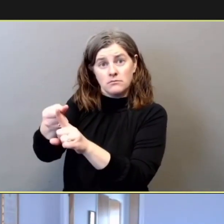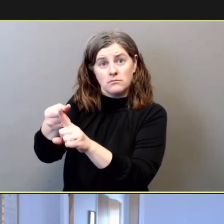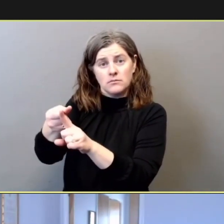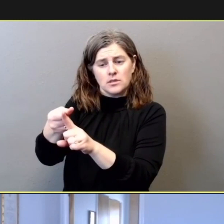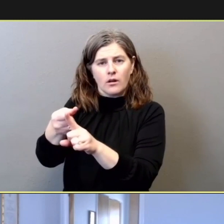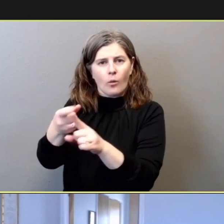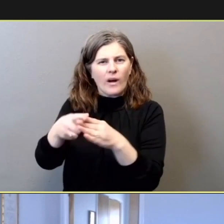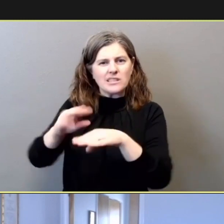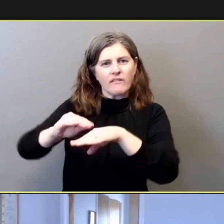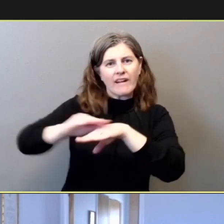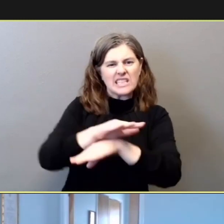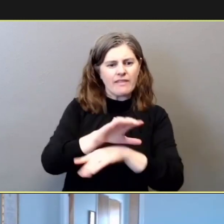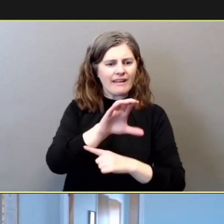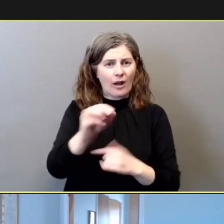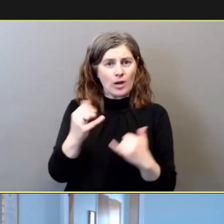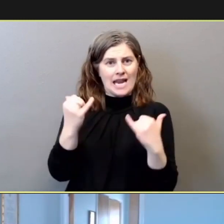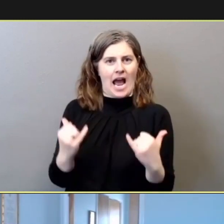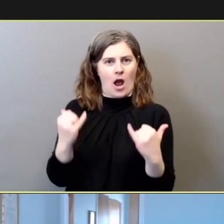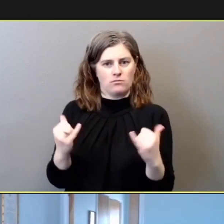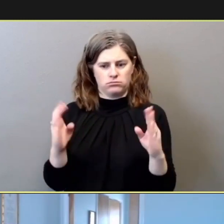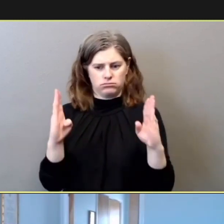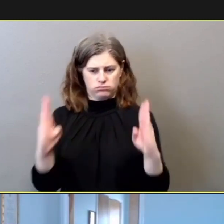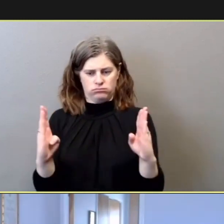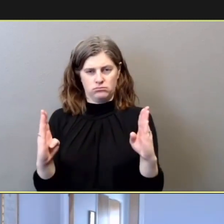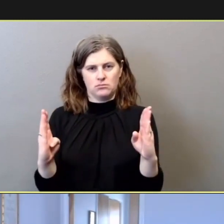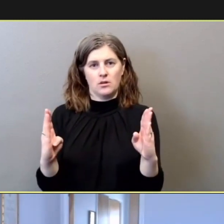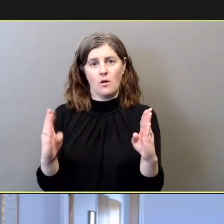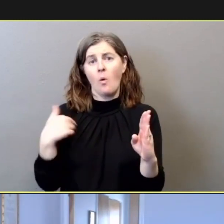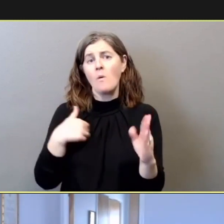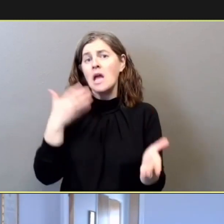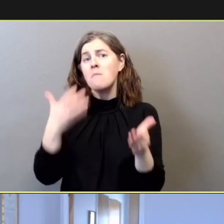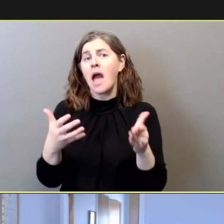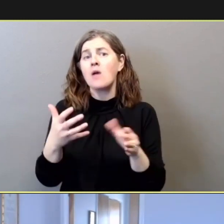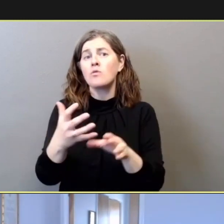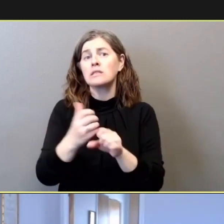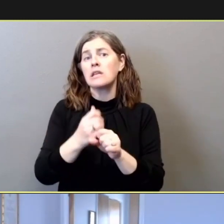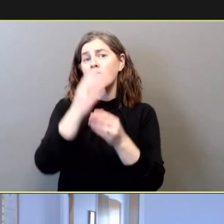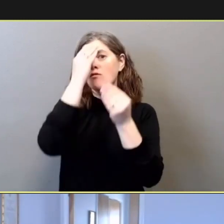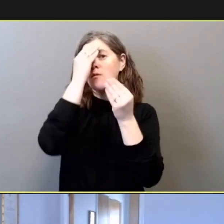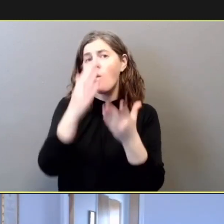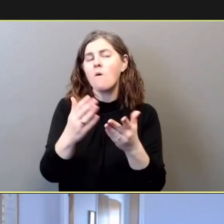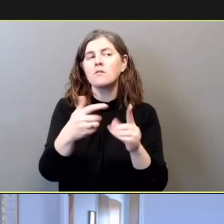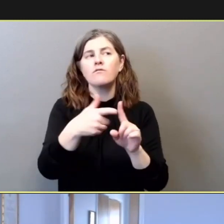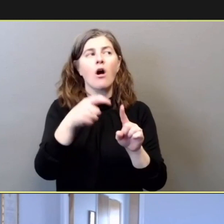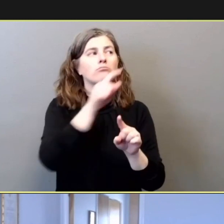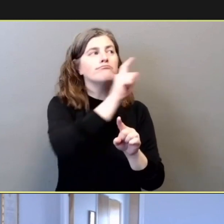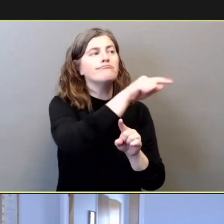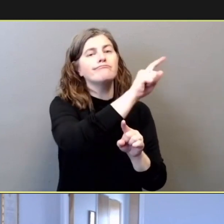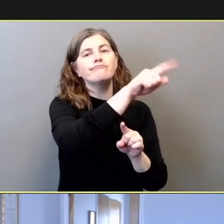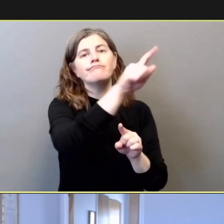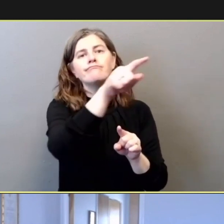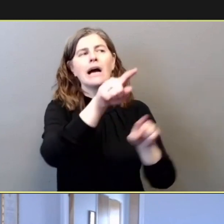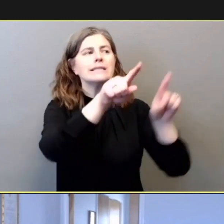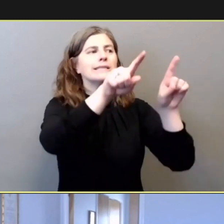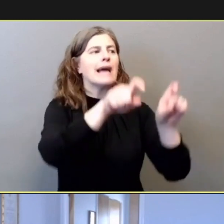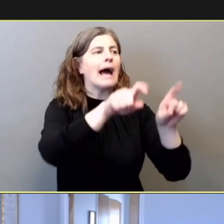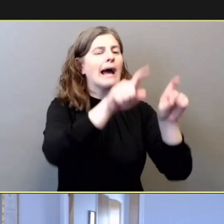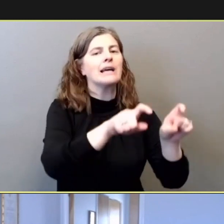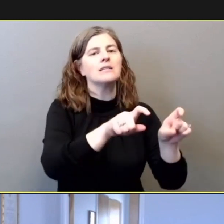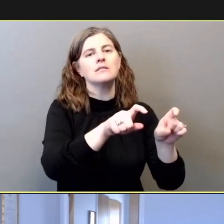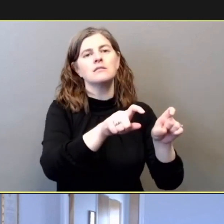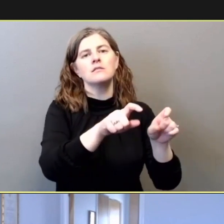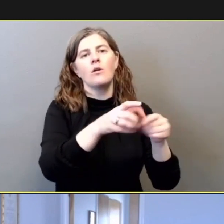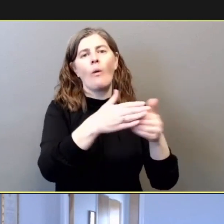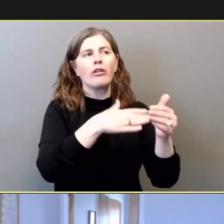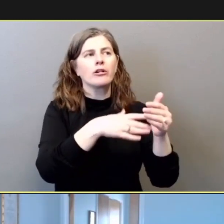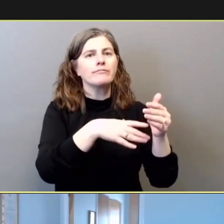now? Whereas we may receive reports from a test, whether negative